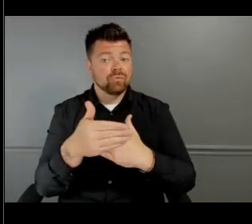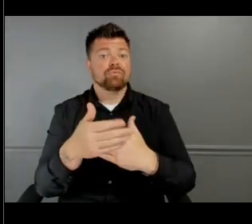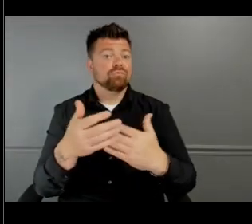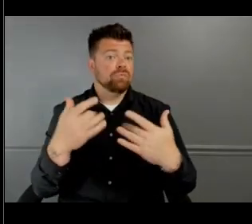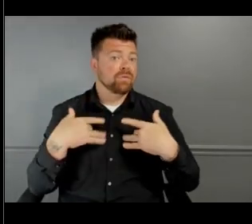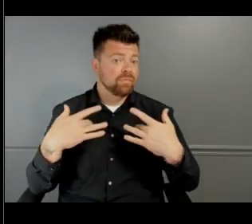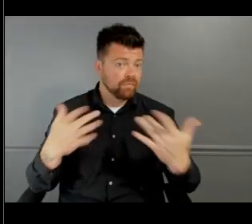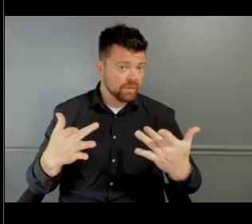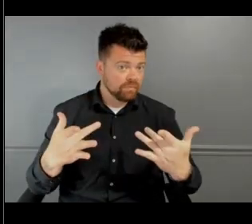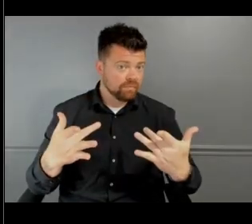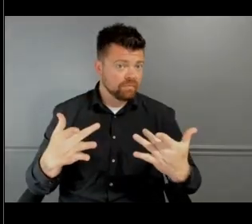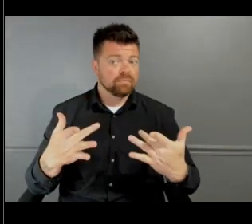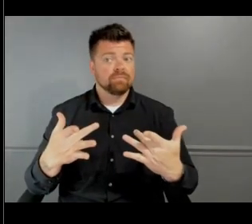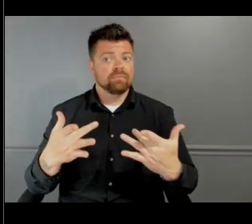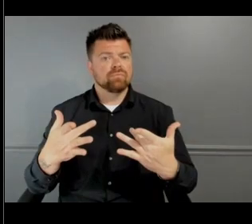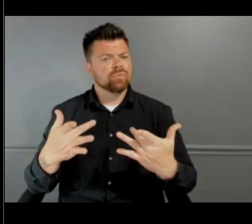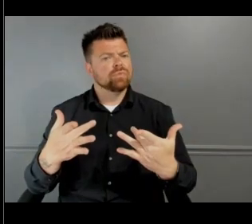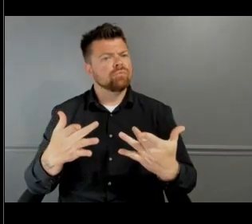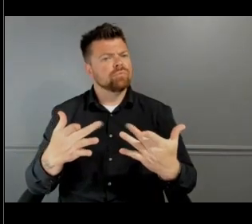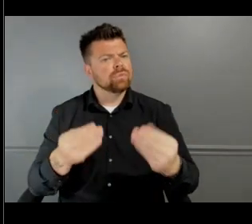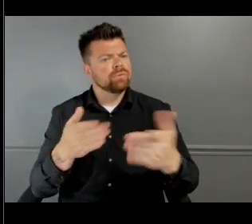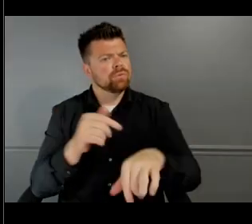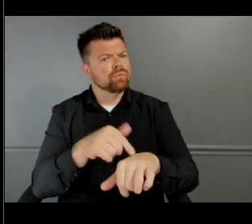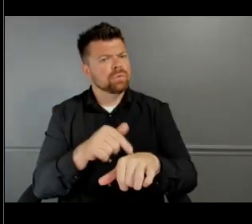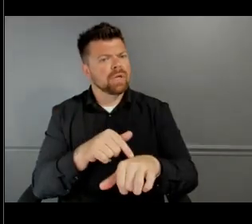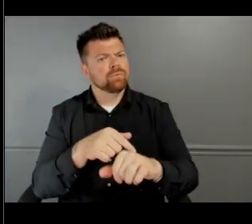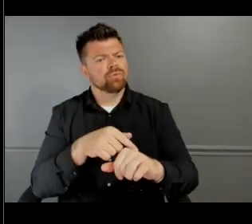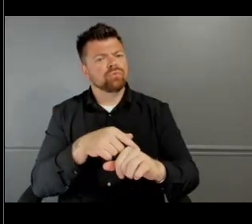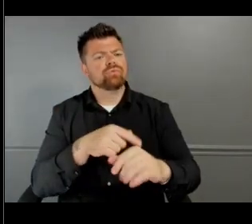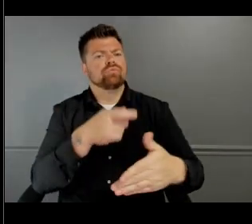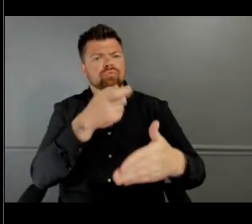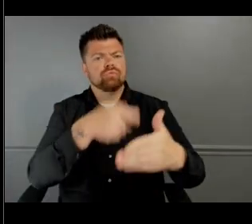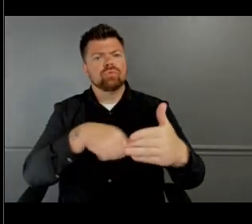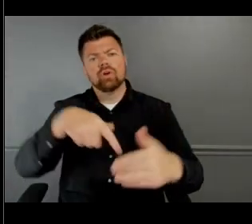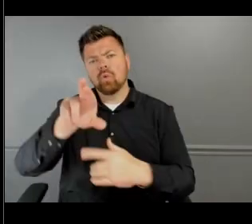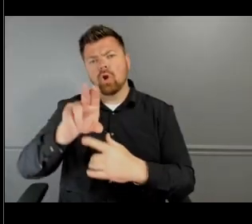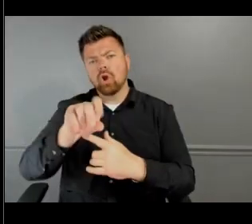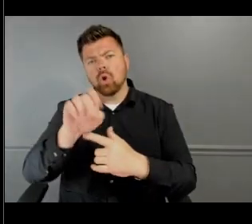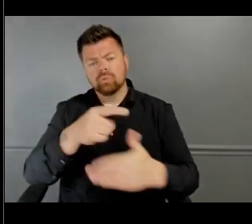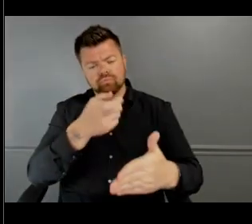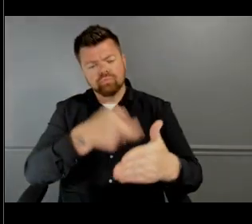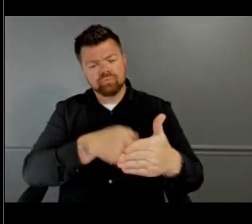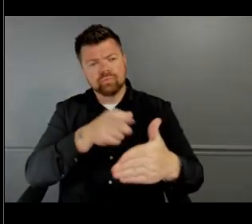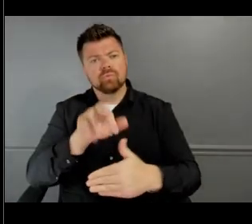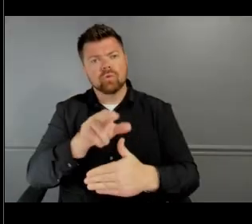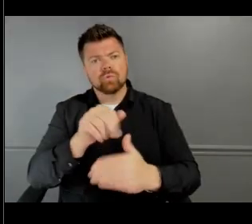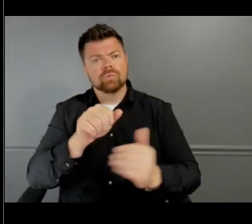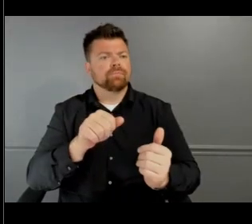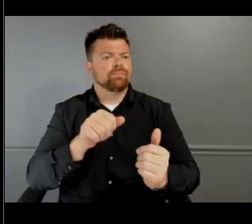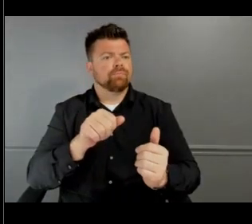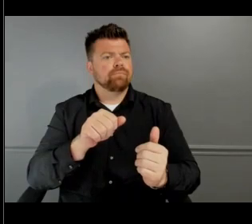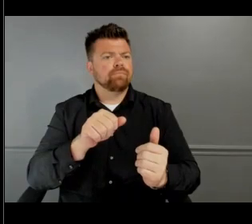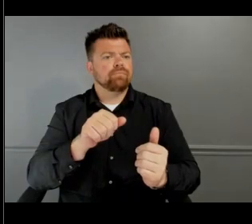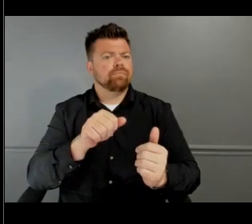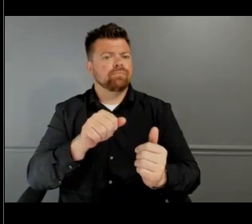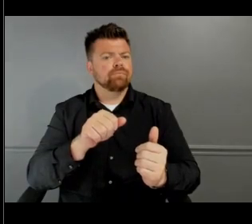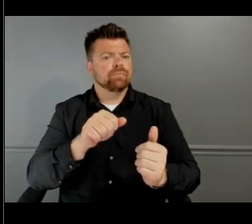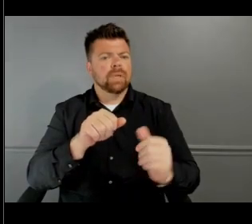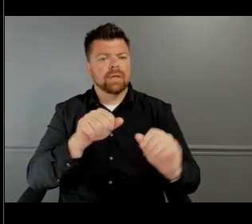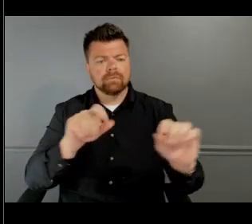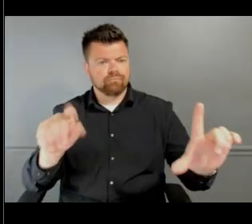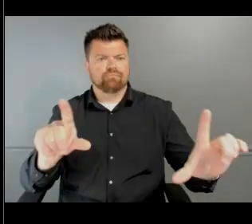to allow you time to scan the QR code or screenshot the contact